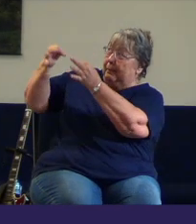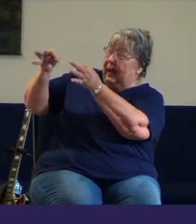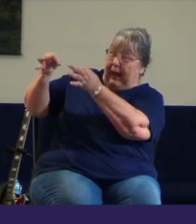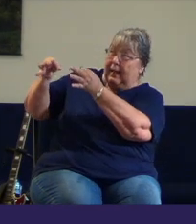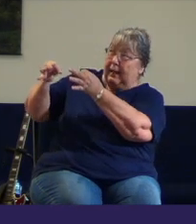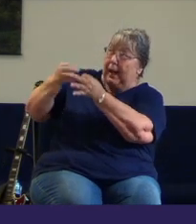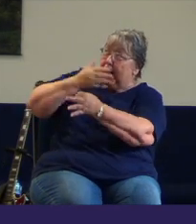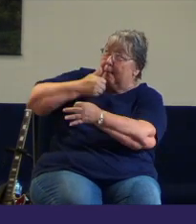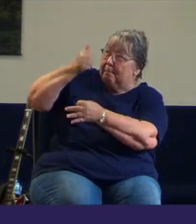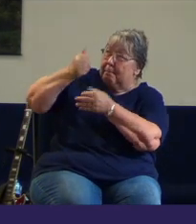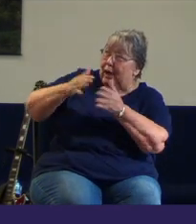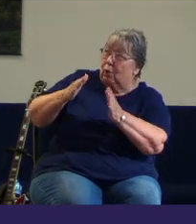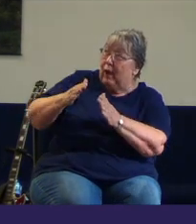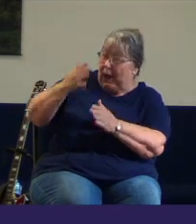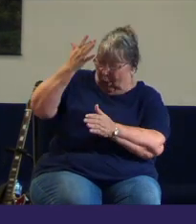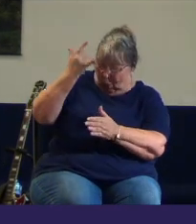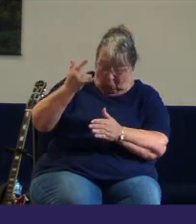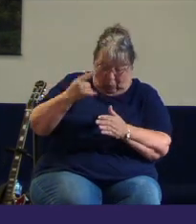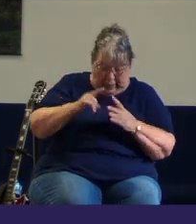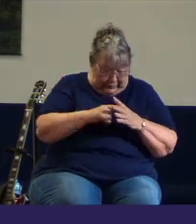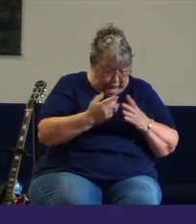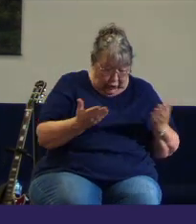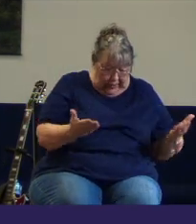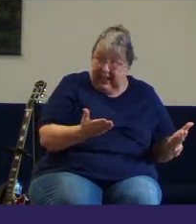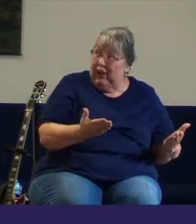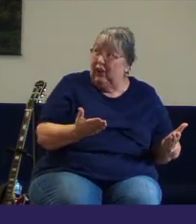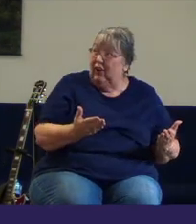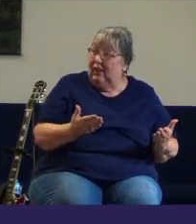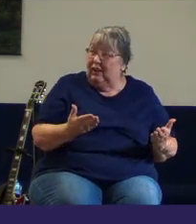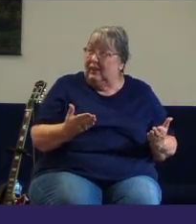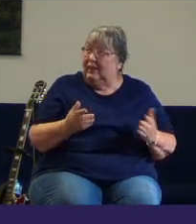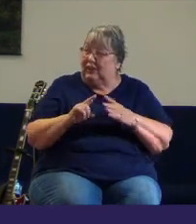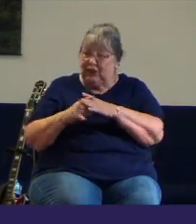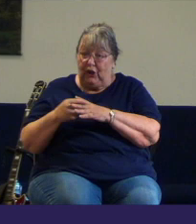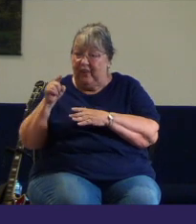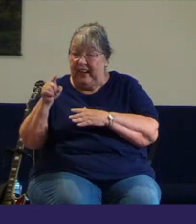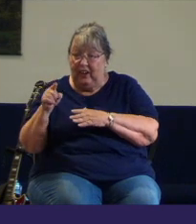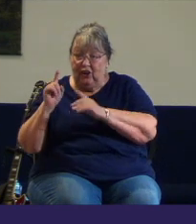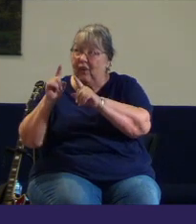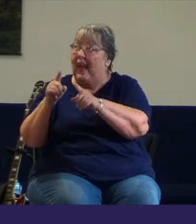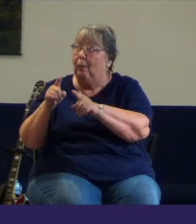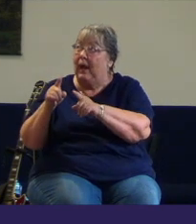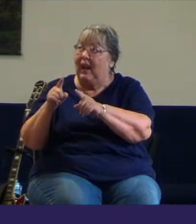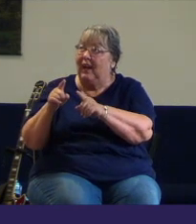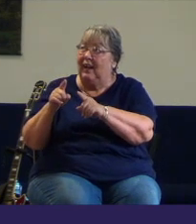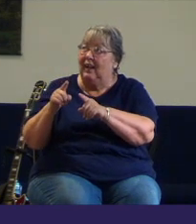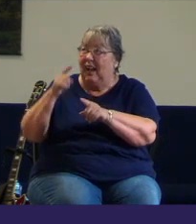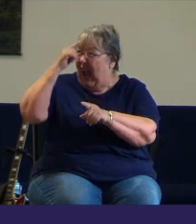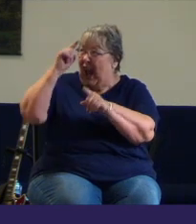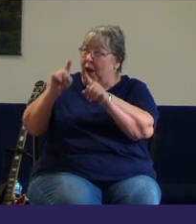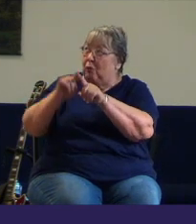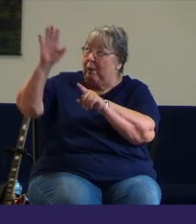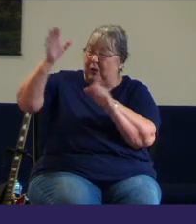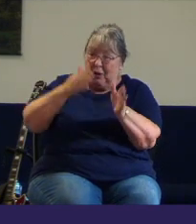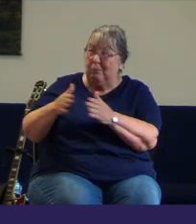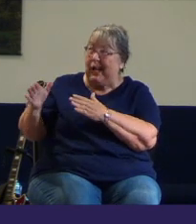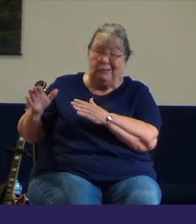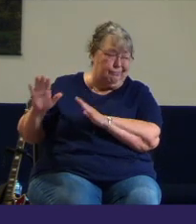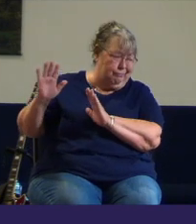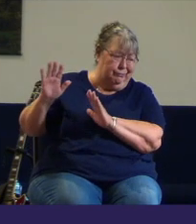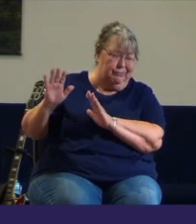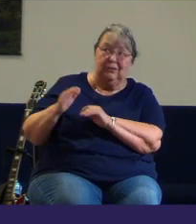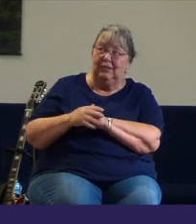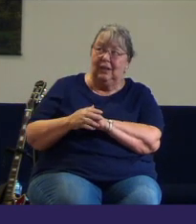quicker way to get there. Why start here and go that way? We can just start here and go that way. You see, sometimes God's just know that God is always